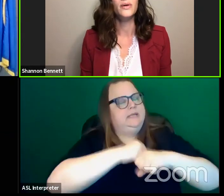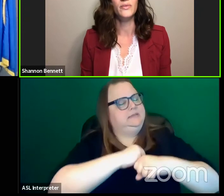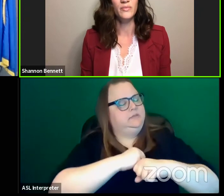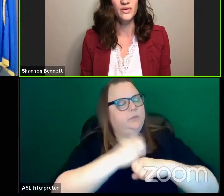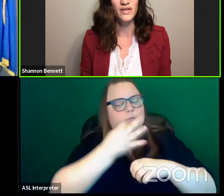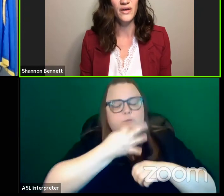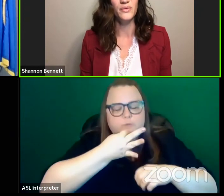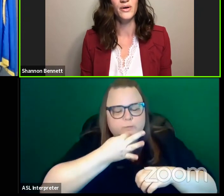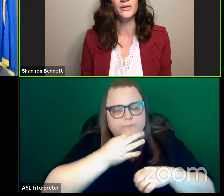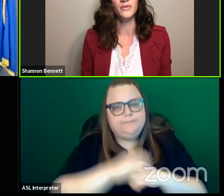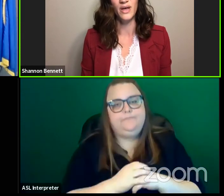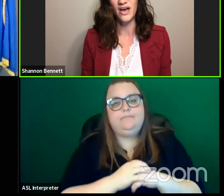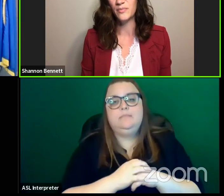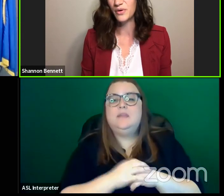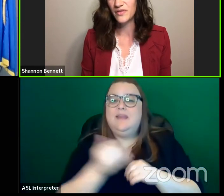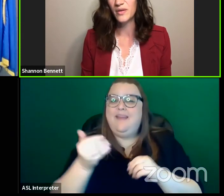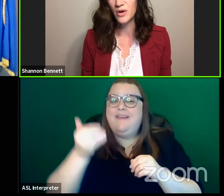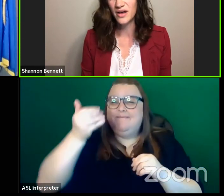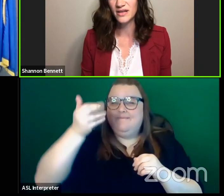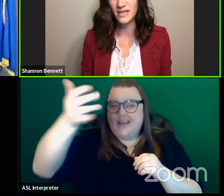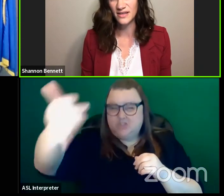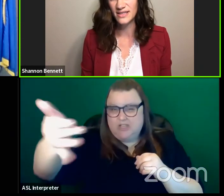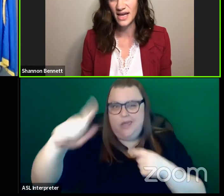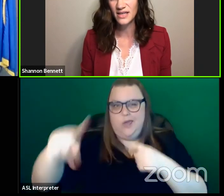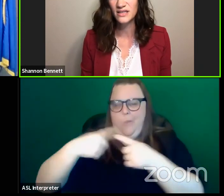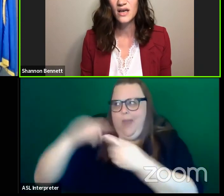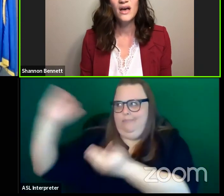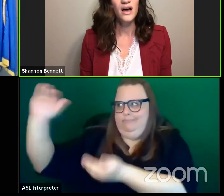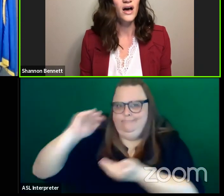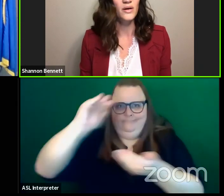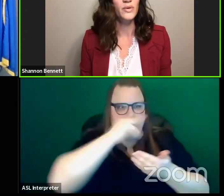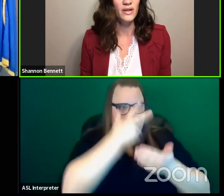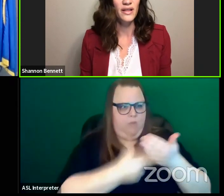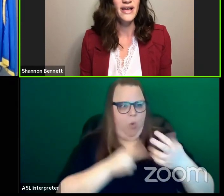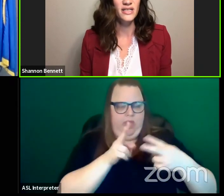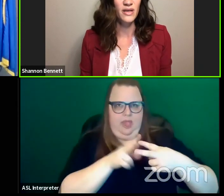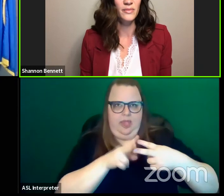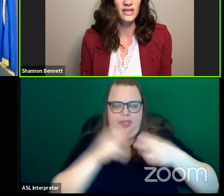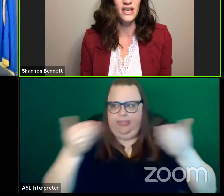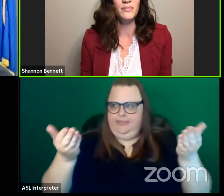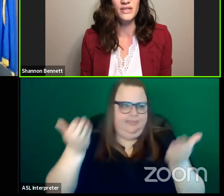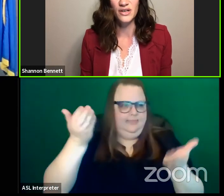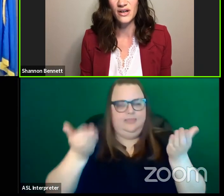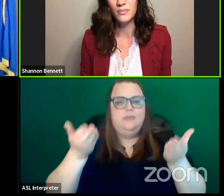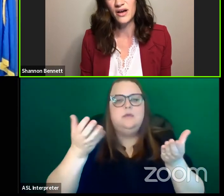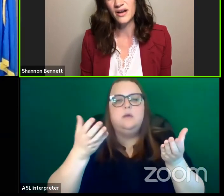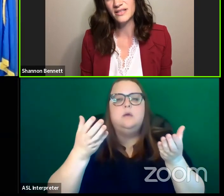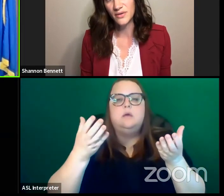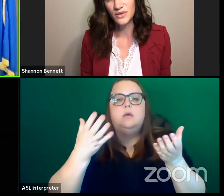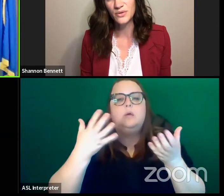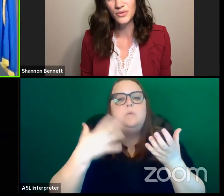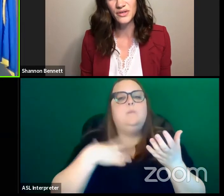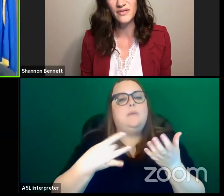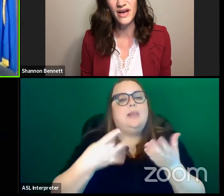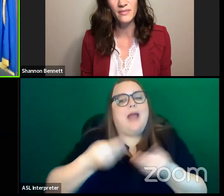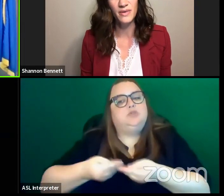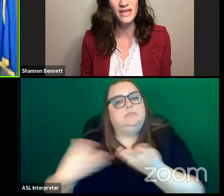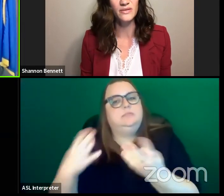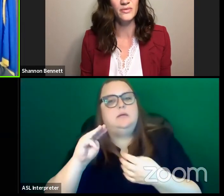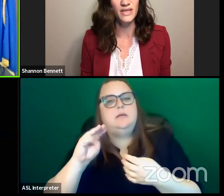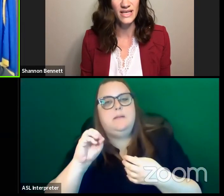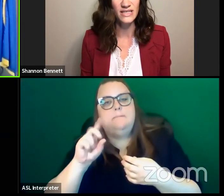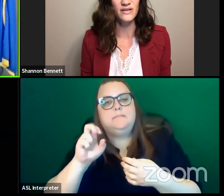Eventually, when we move down the road and we have both of the products in the state, we would like to be able to get Moderna products out of